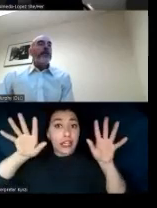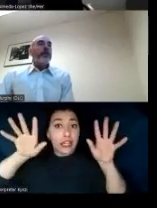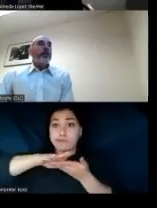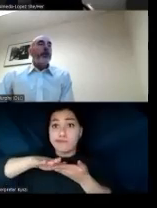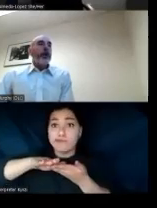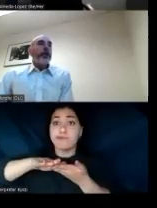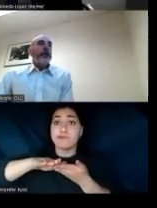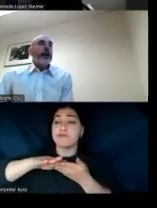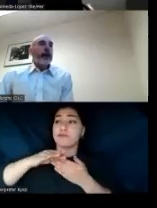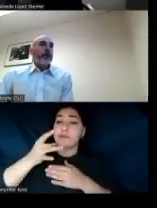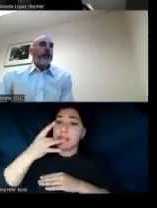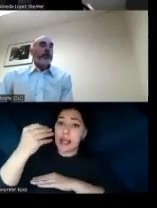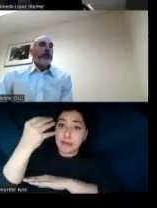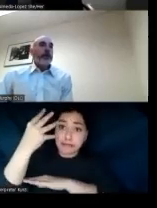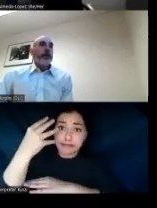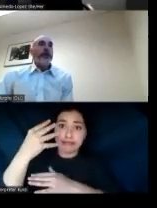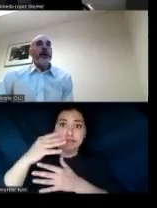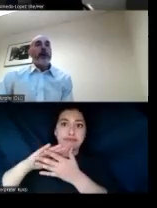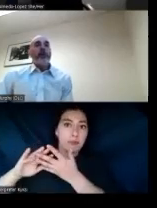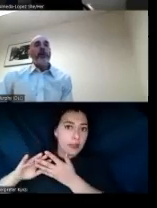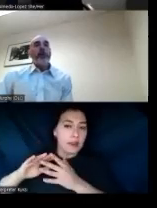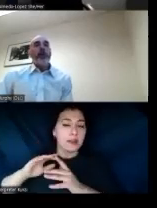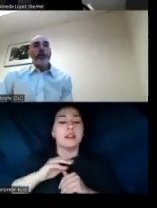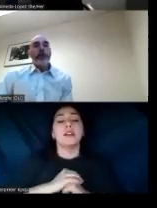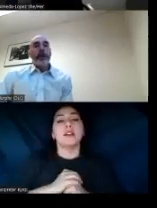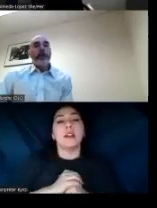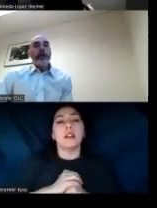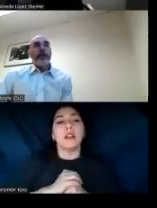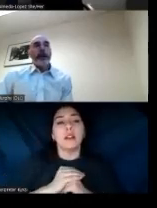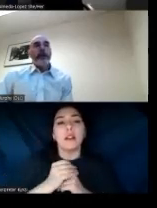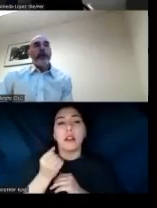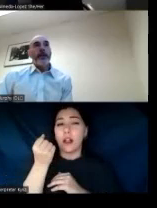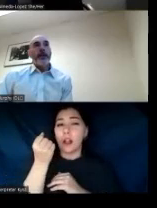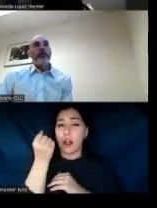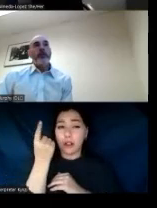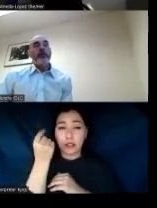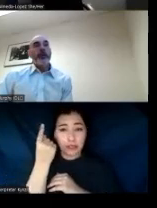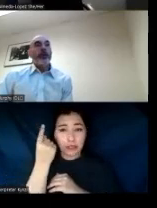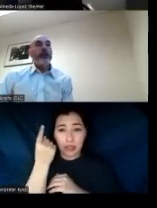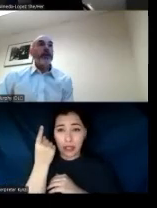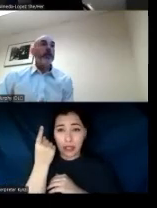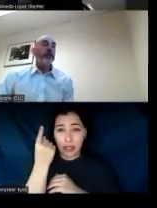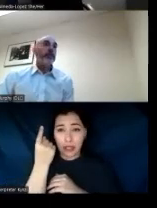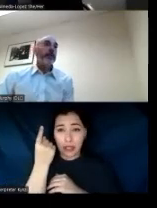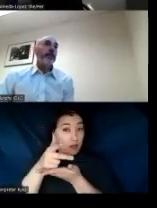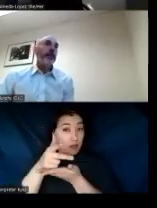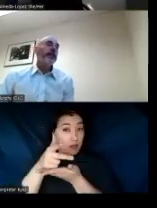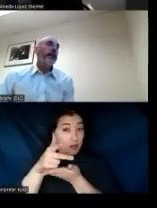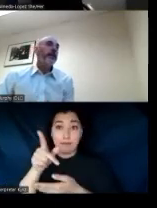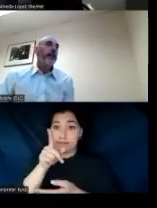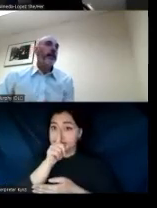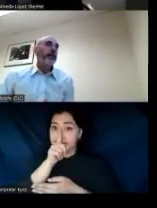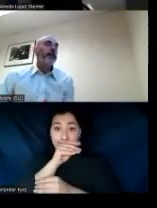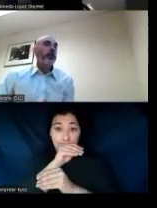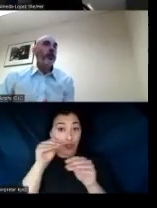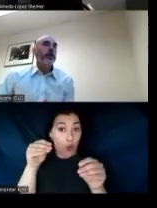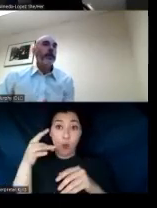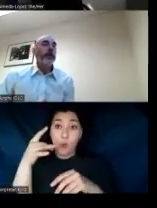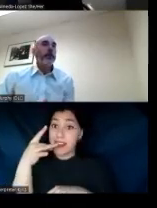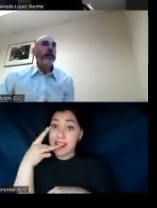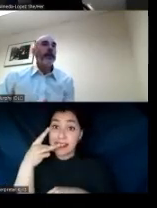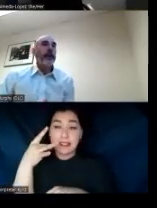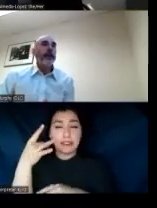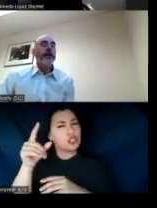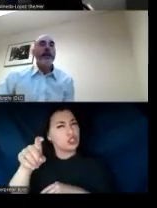If there is no parking lot for the polling place, there should be. So if so let's say it's a school